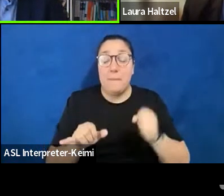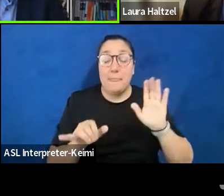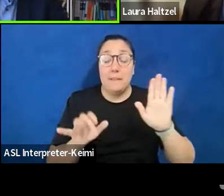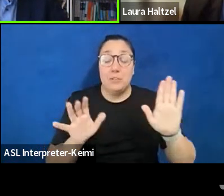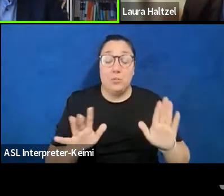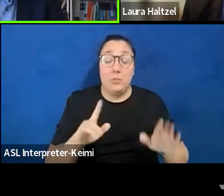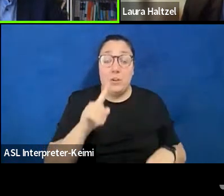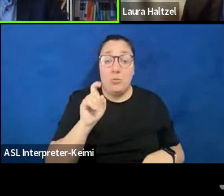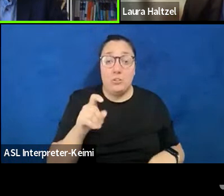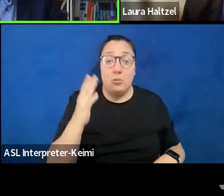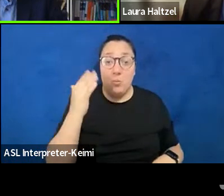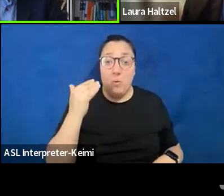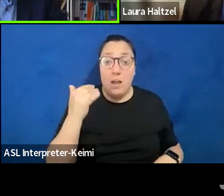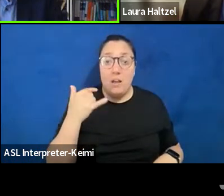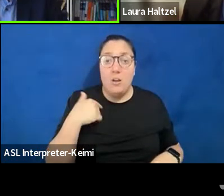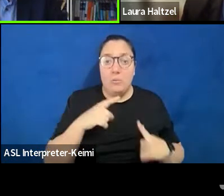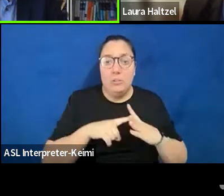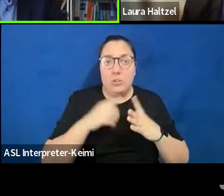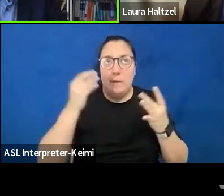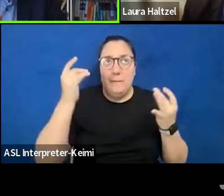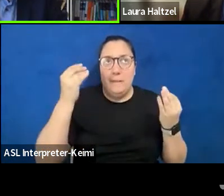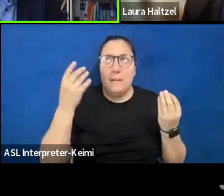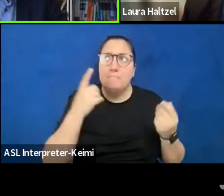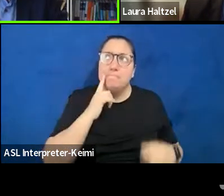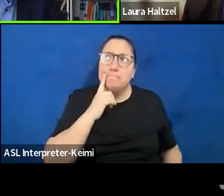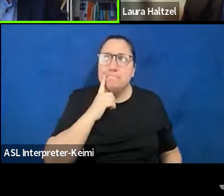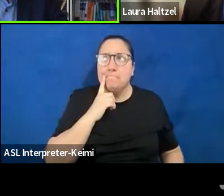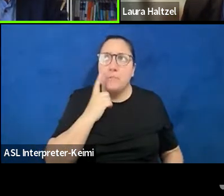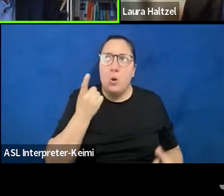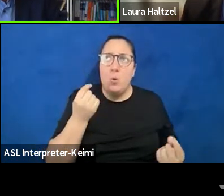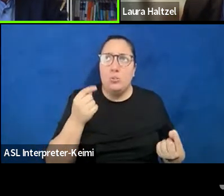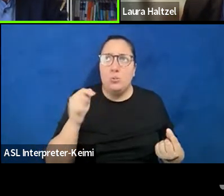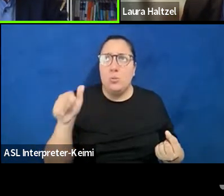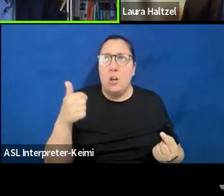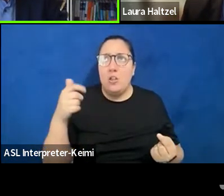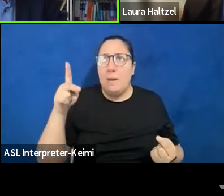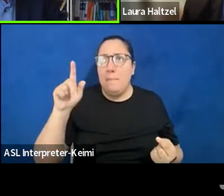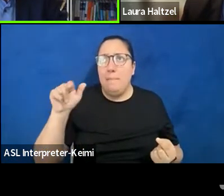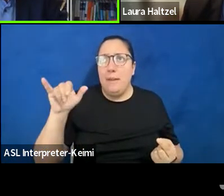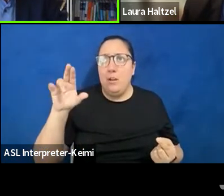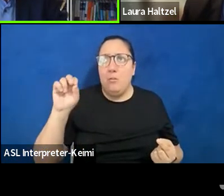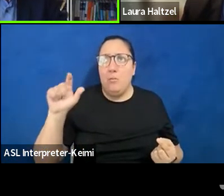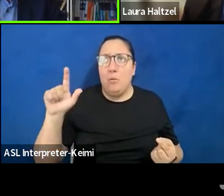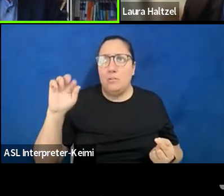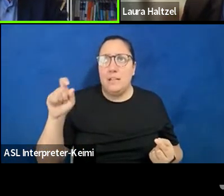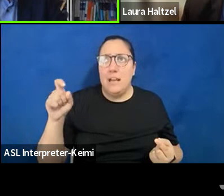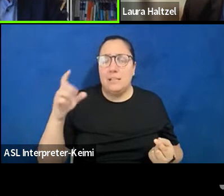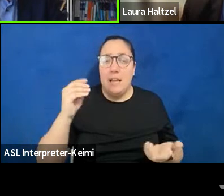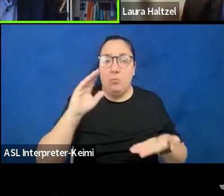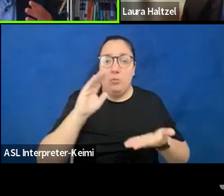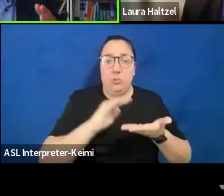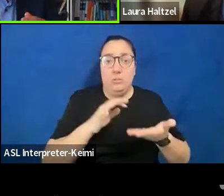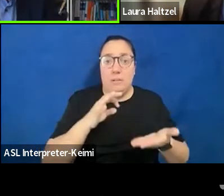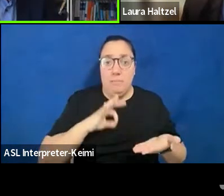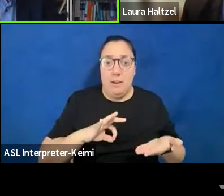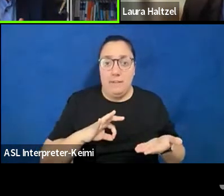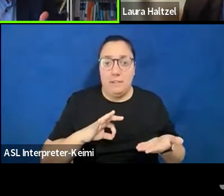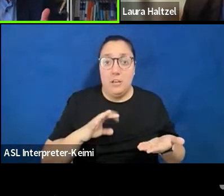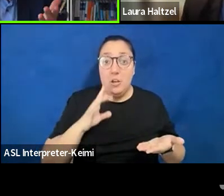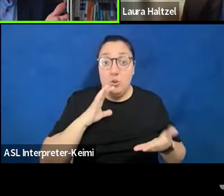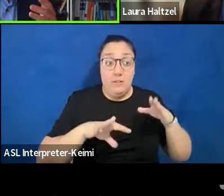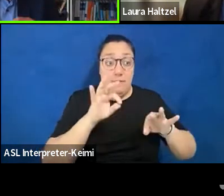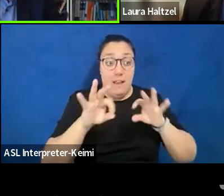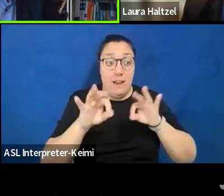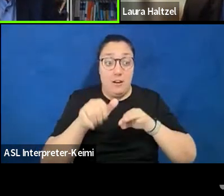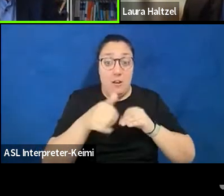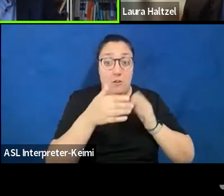to ask, because we started thinking about what else can you do besides payroll taxes and reducing benefits. So you have to find other sources. And